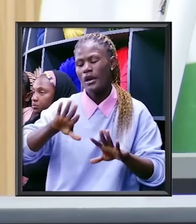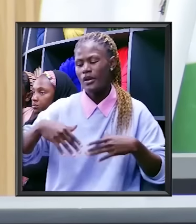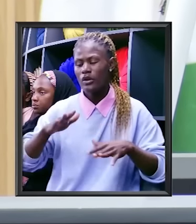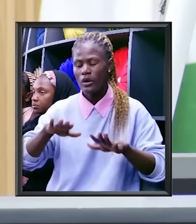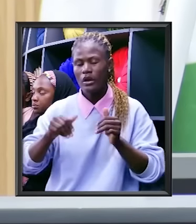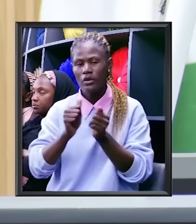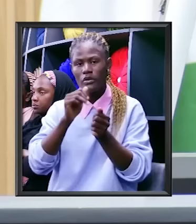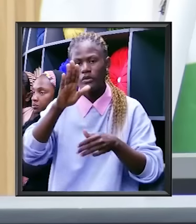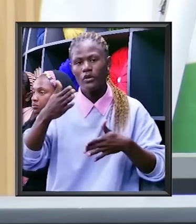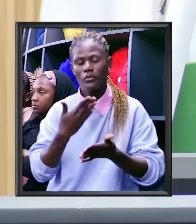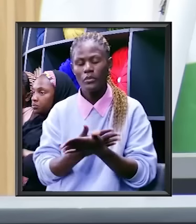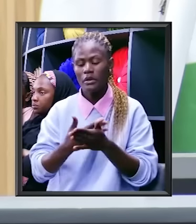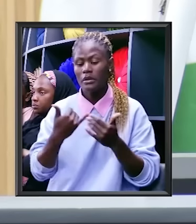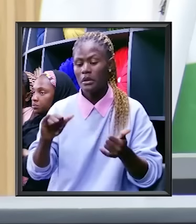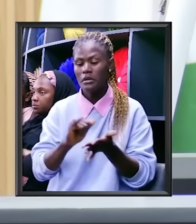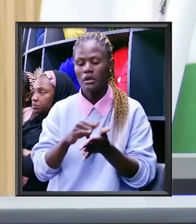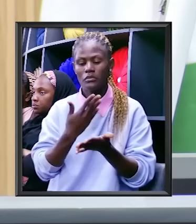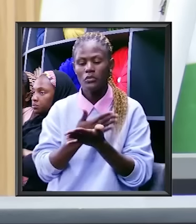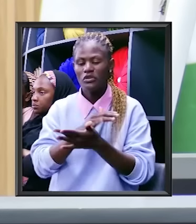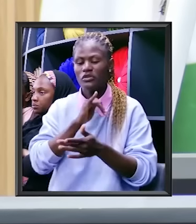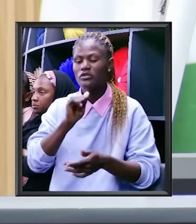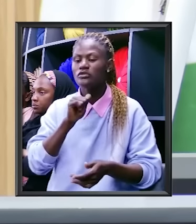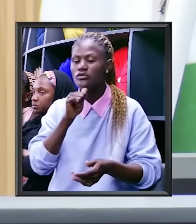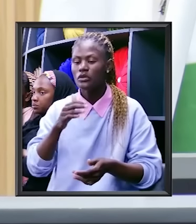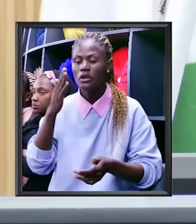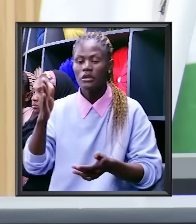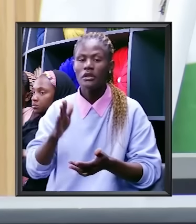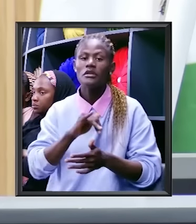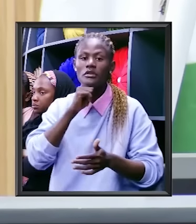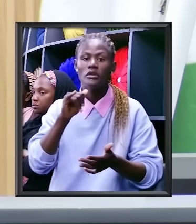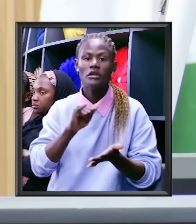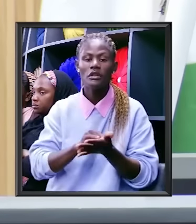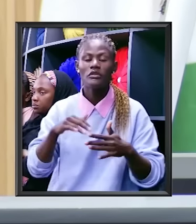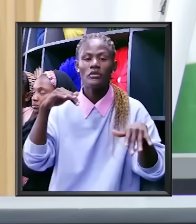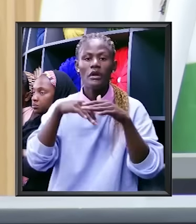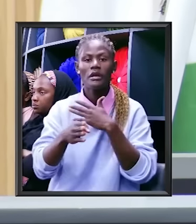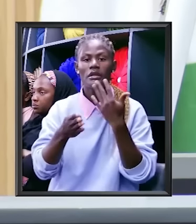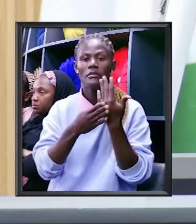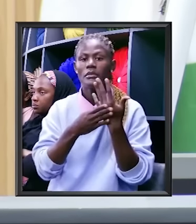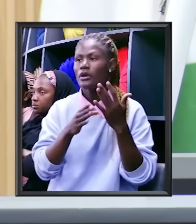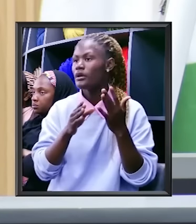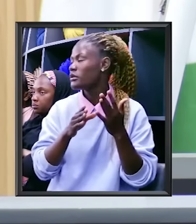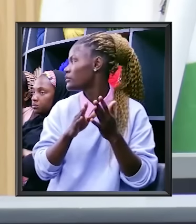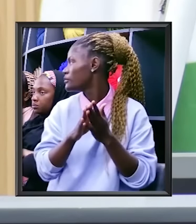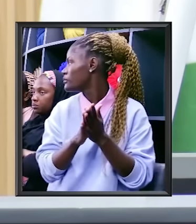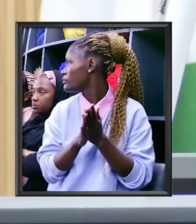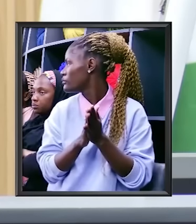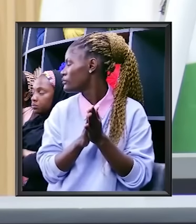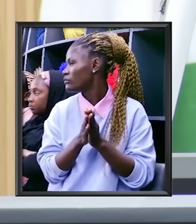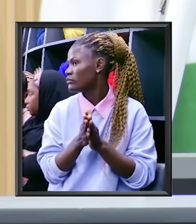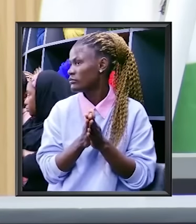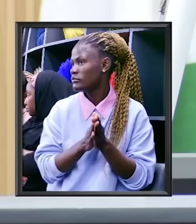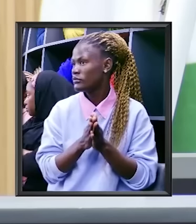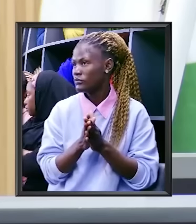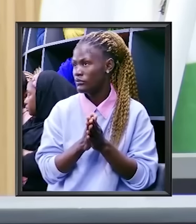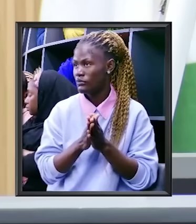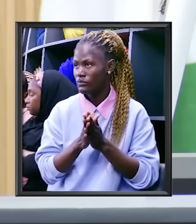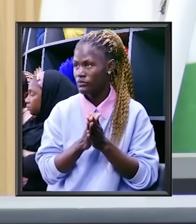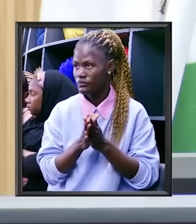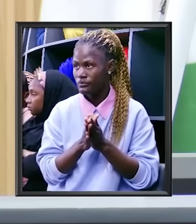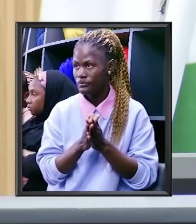we be say money no 2 day. No be waiting you go carry go enter bank. We be say even the bank. Yes, ordinary president.